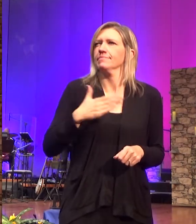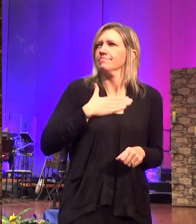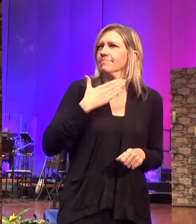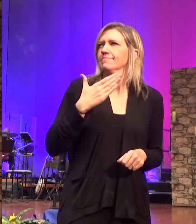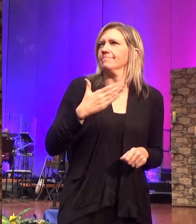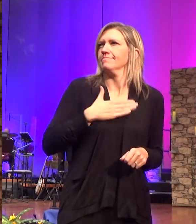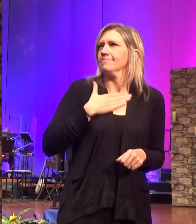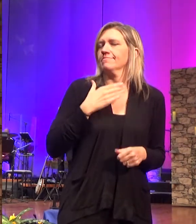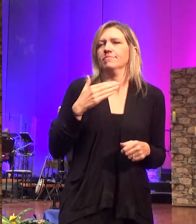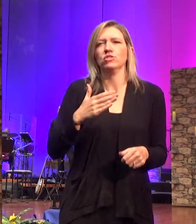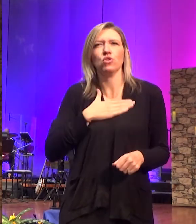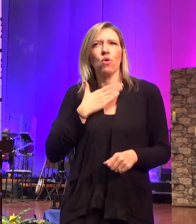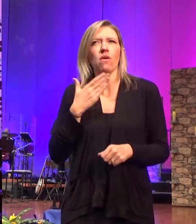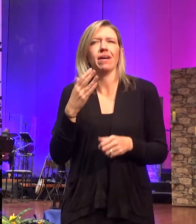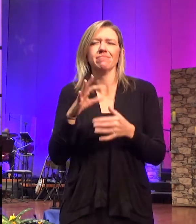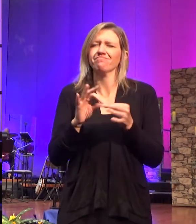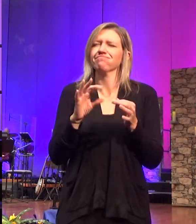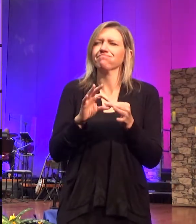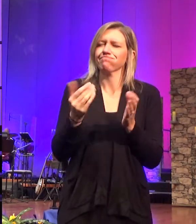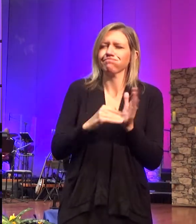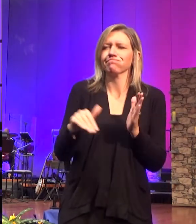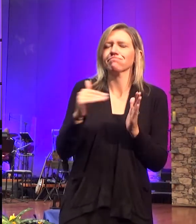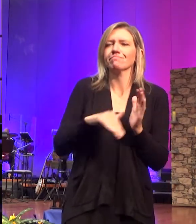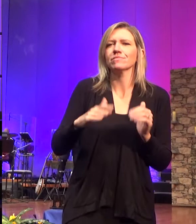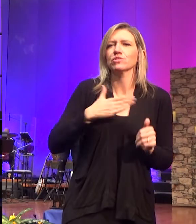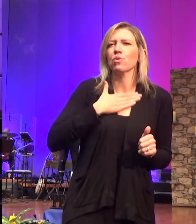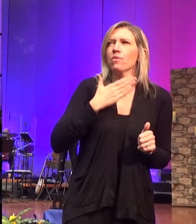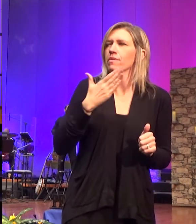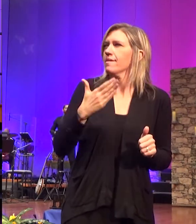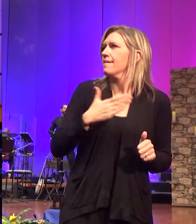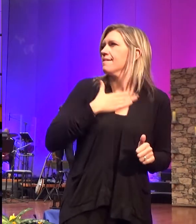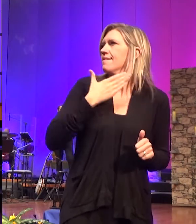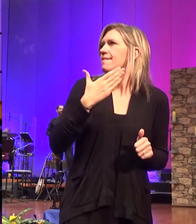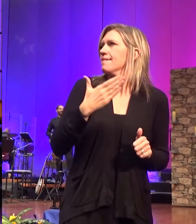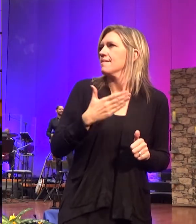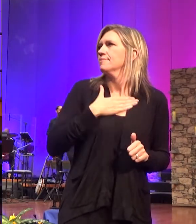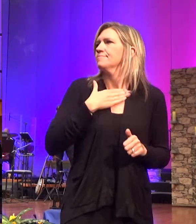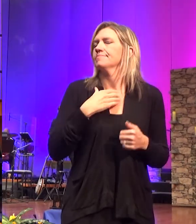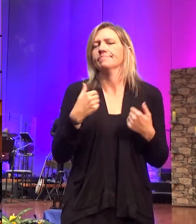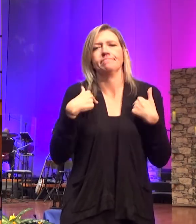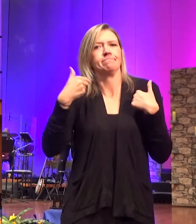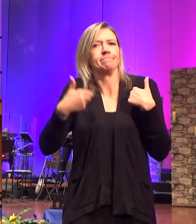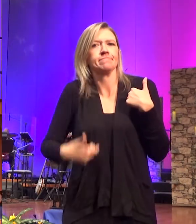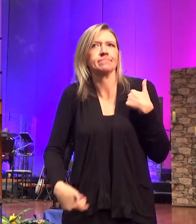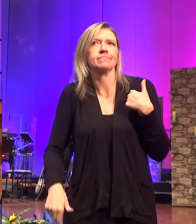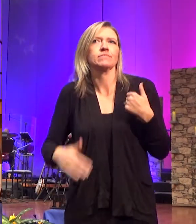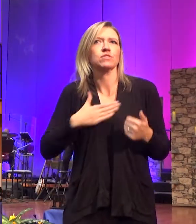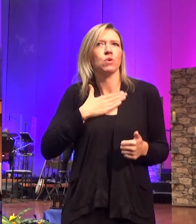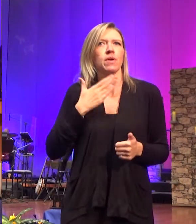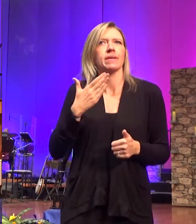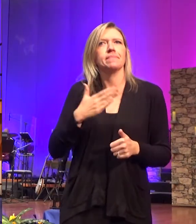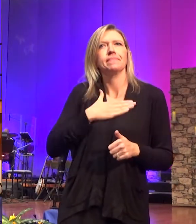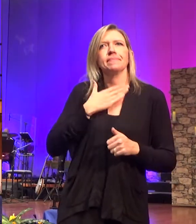joy, joy, joy, joy, joy, joy, joy, joy. I am joy.